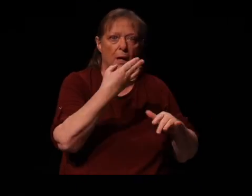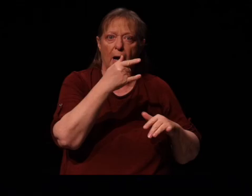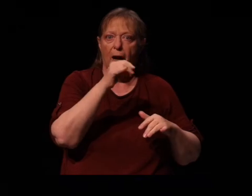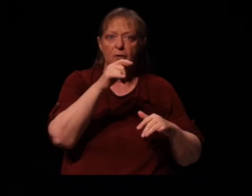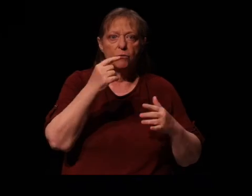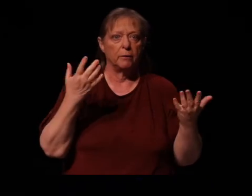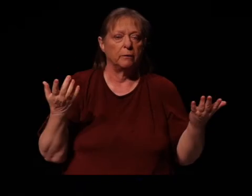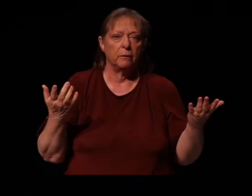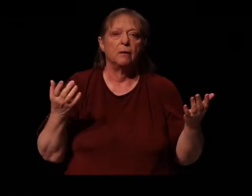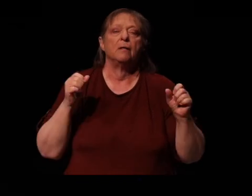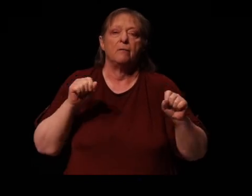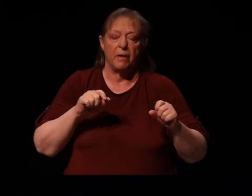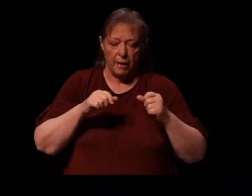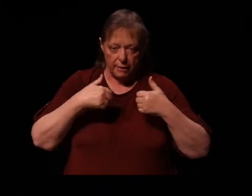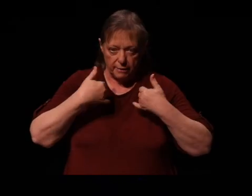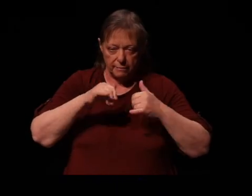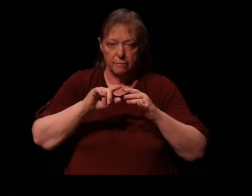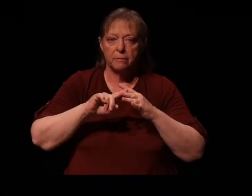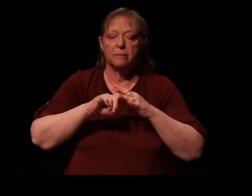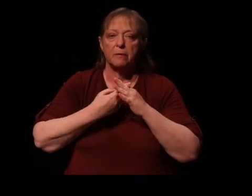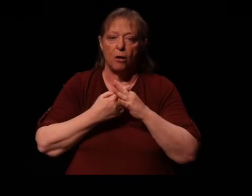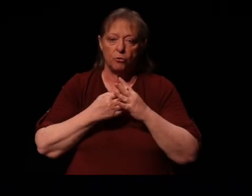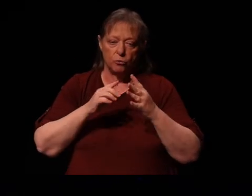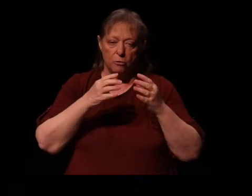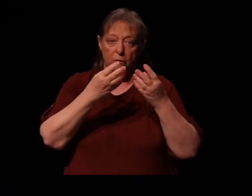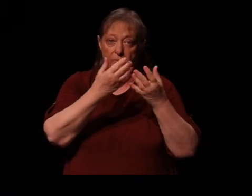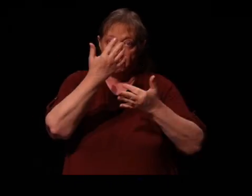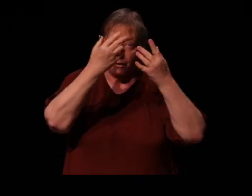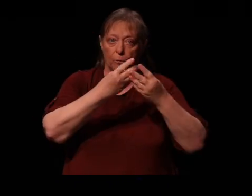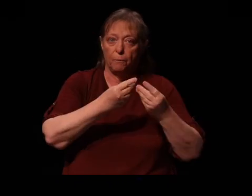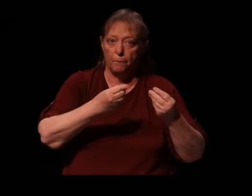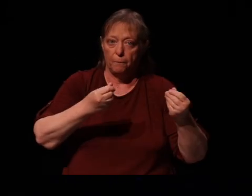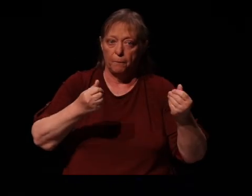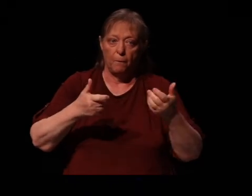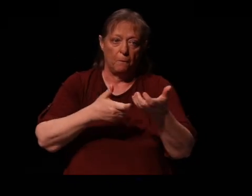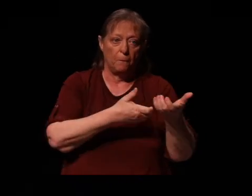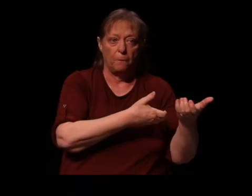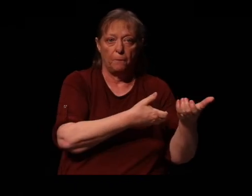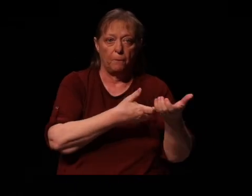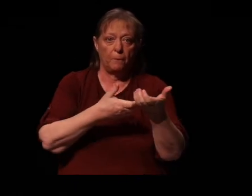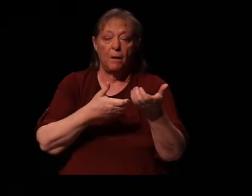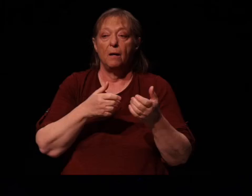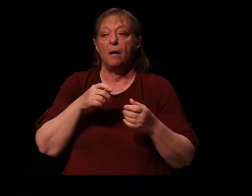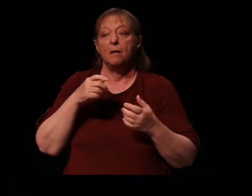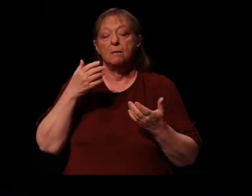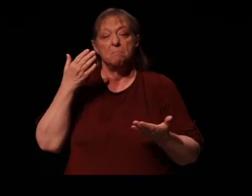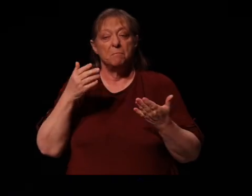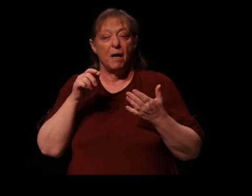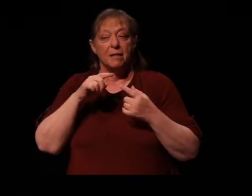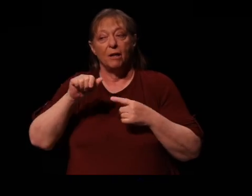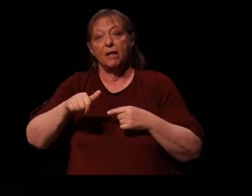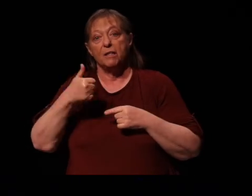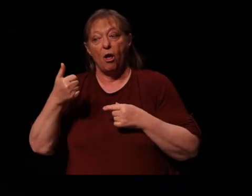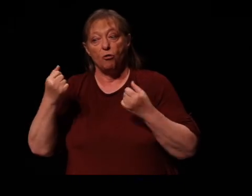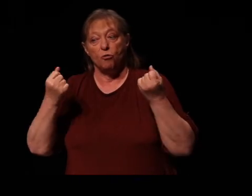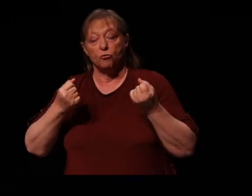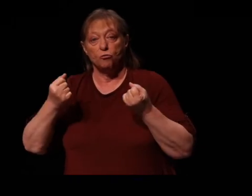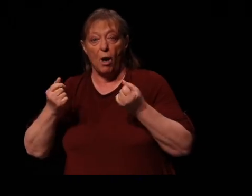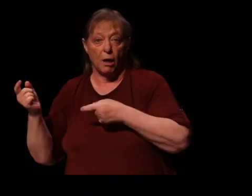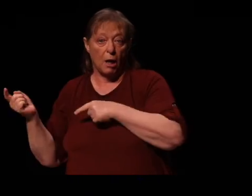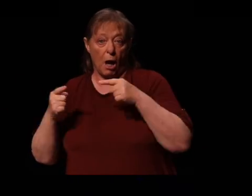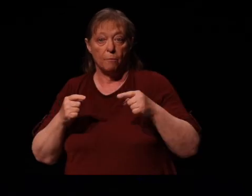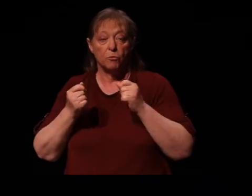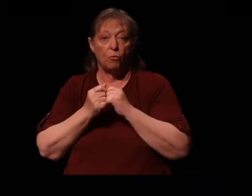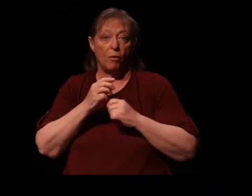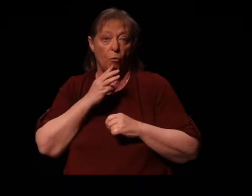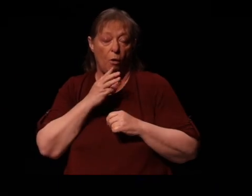hydrant available, they can still start to extinguish the fire until either another unit comes